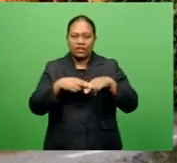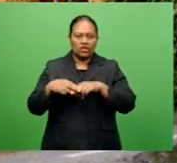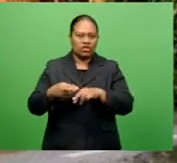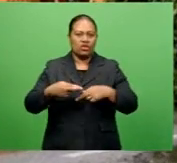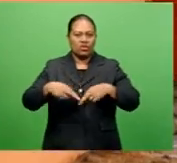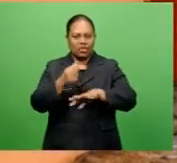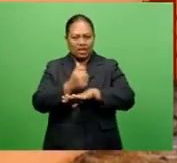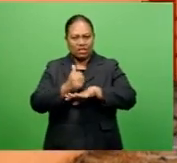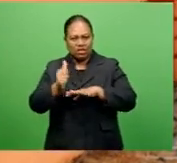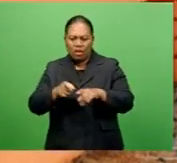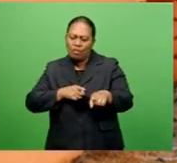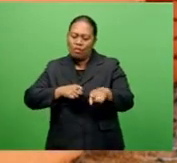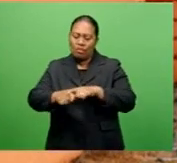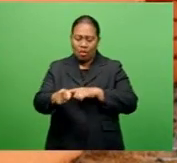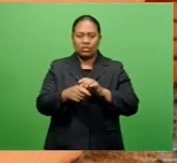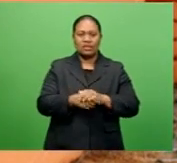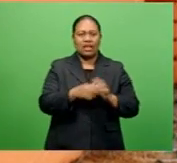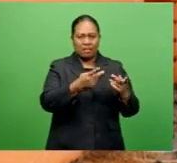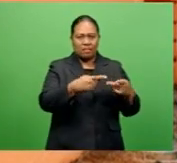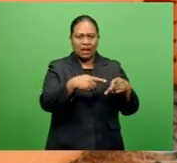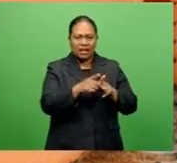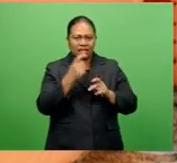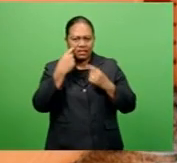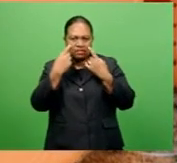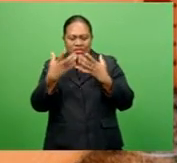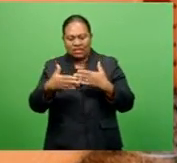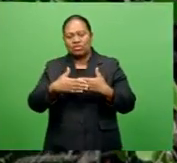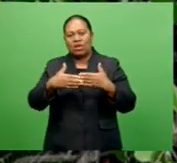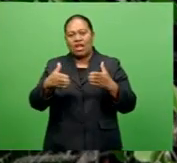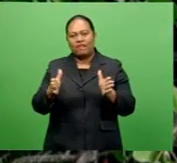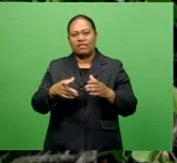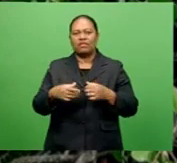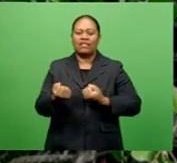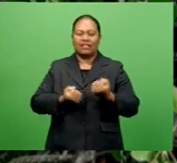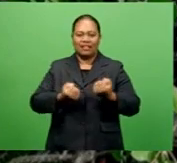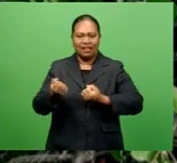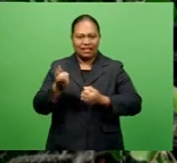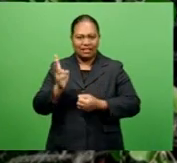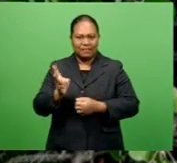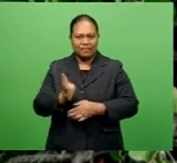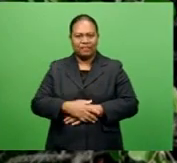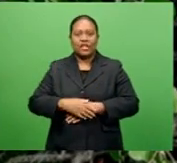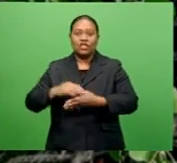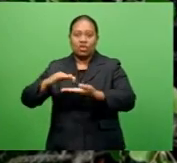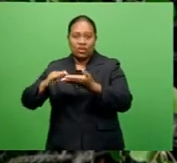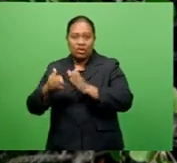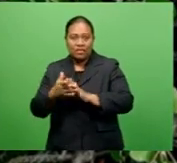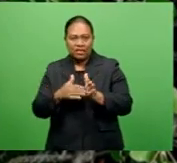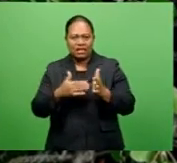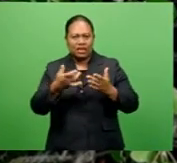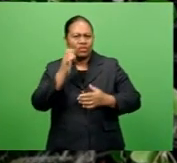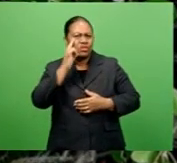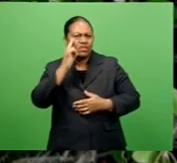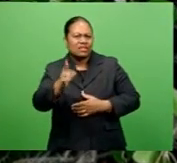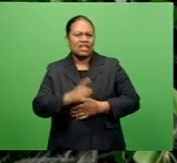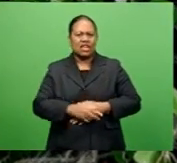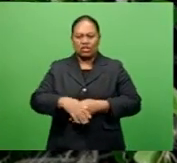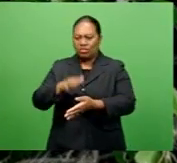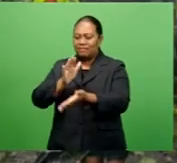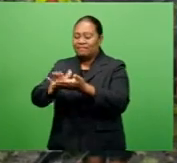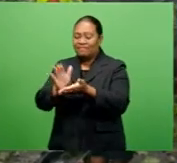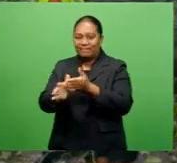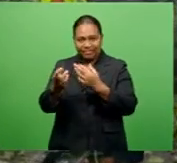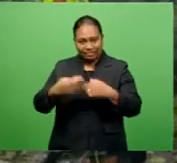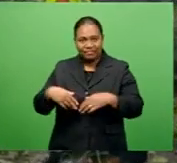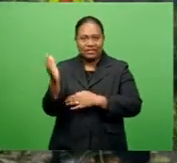cleared many of these areas and roads have been opened to traffic. Community members were also seen trying to clear trees